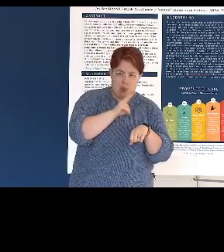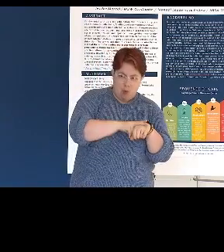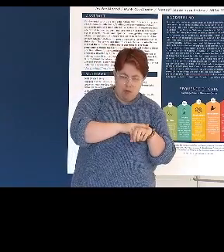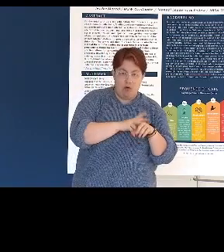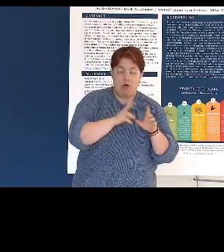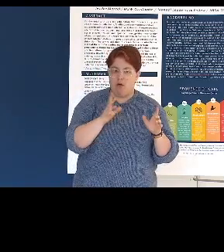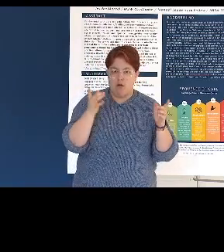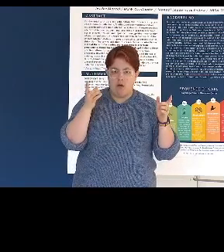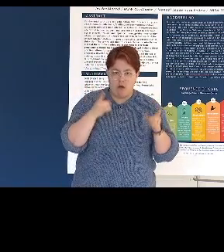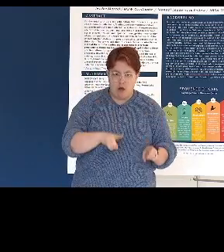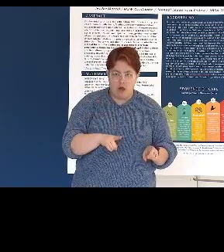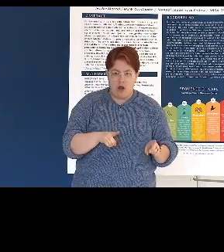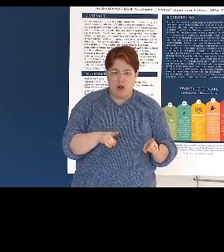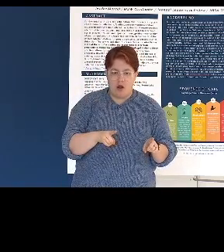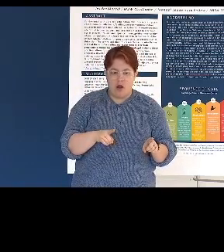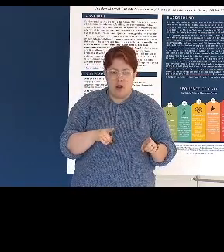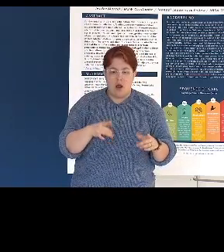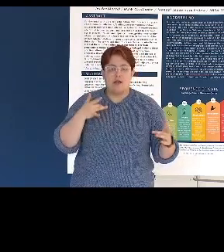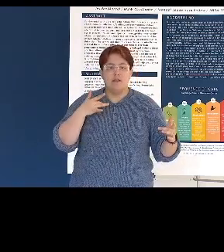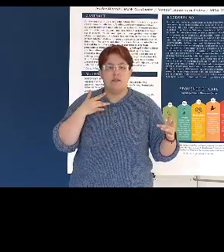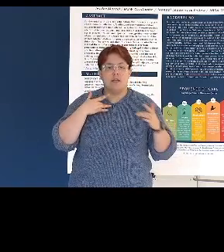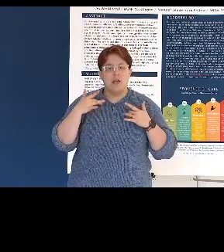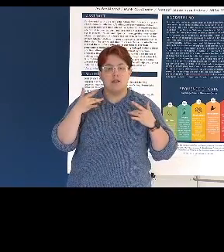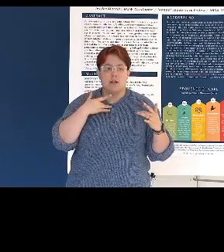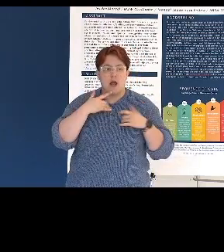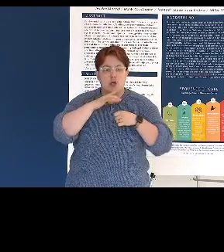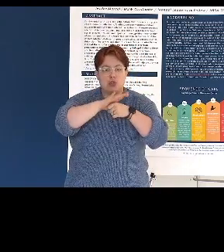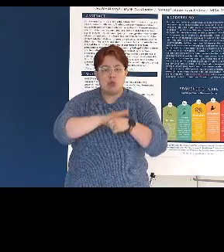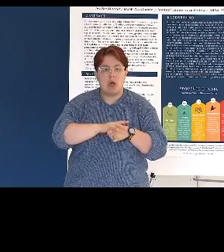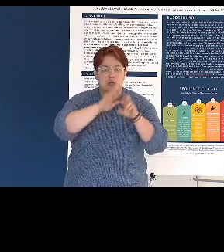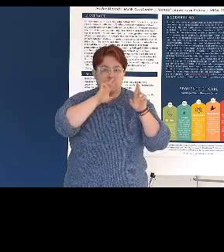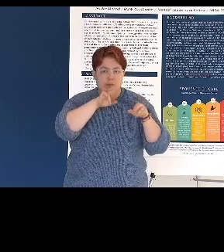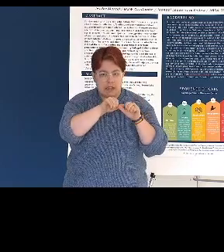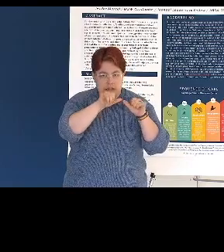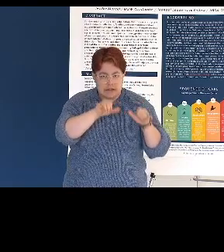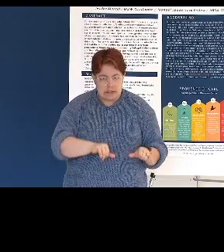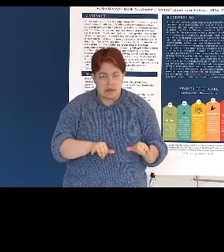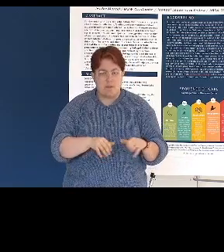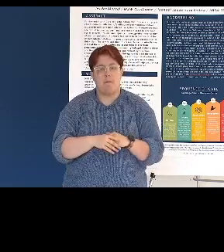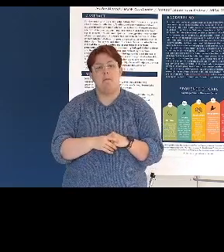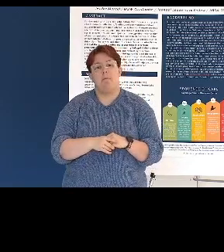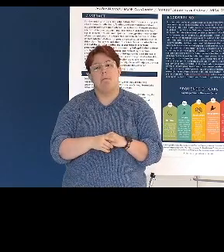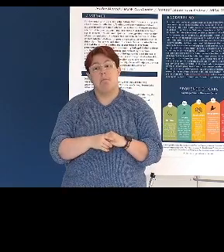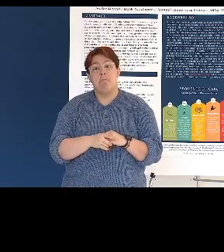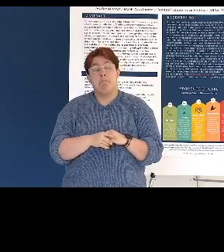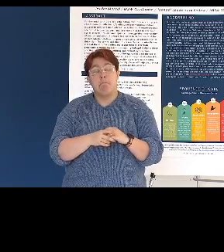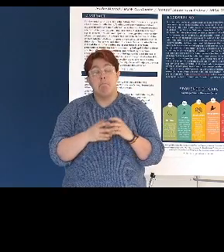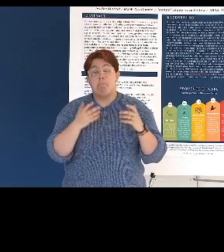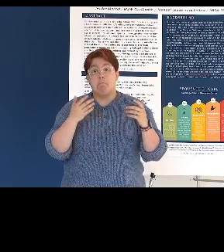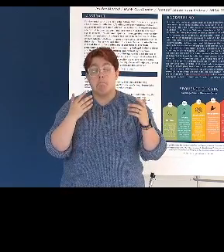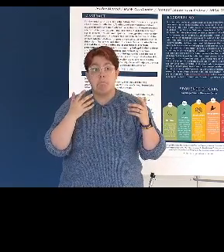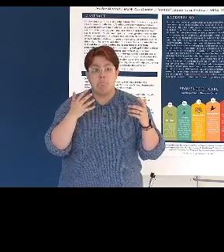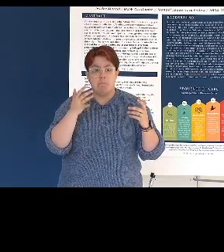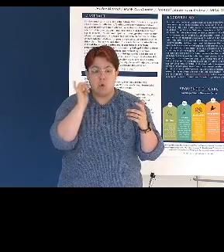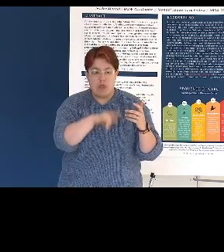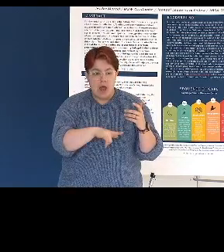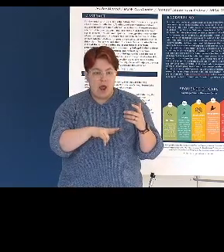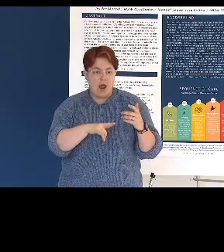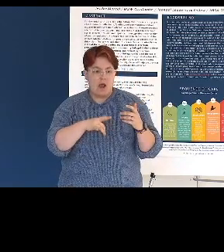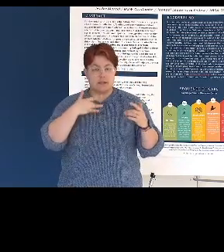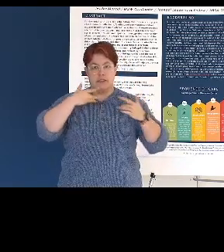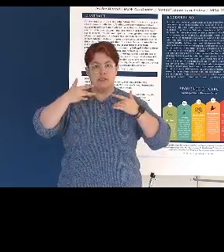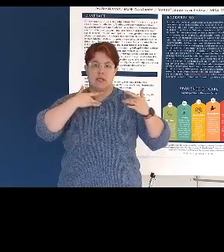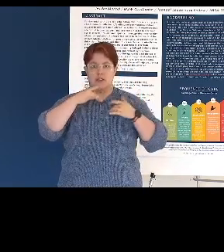results in sensitization of the stress response system. So when you have the stress response